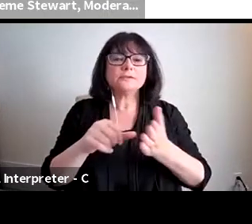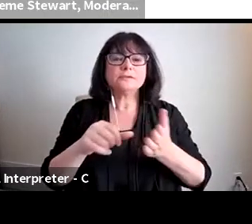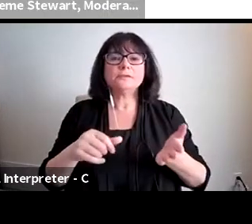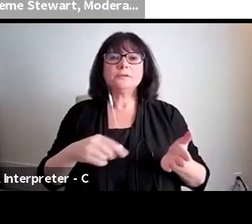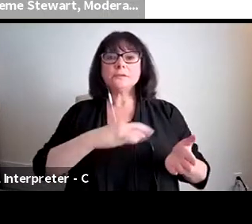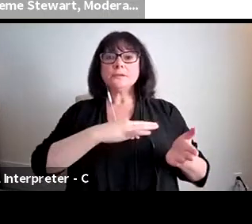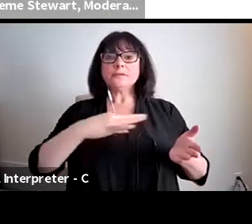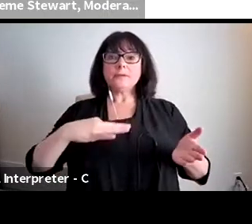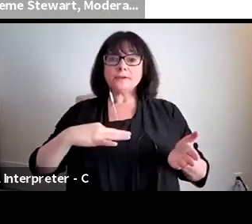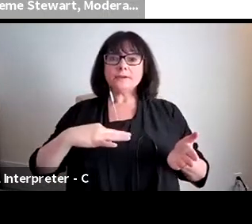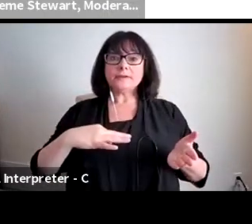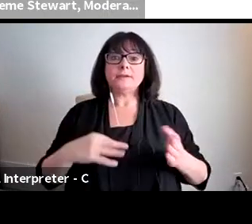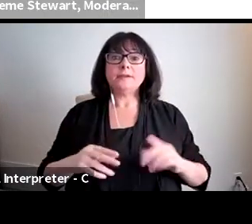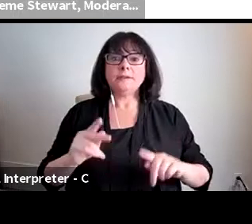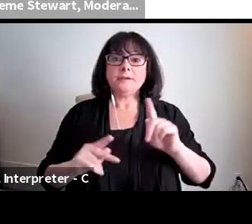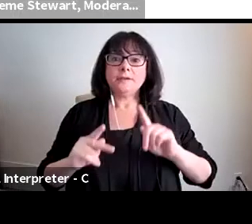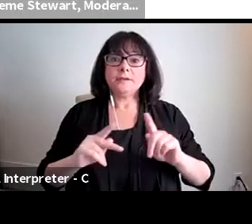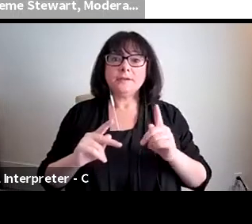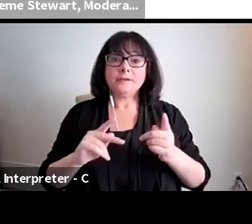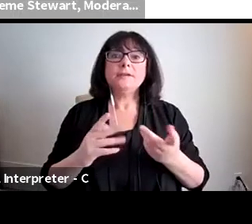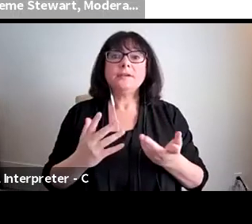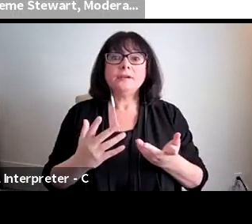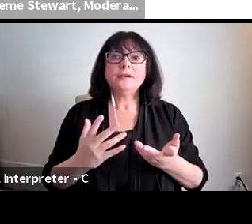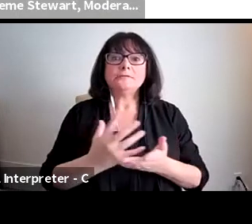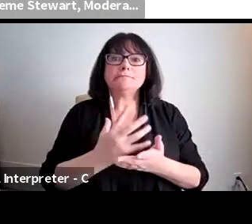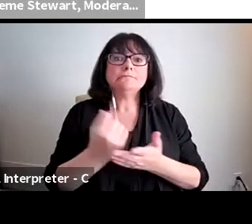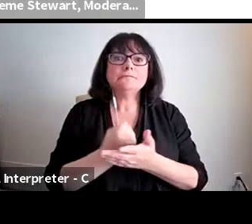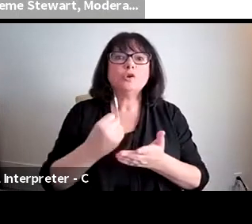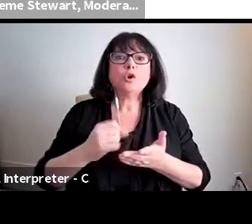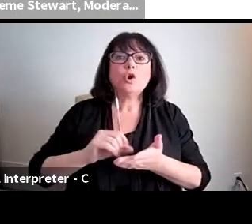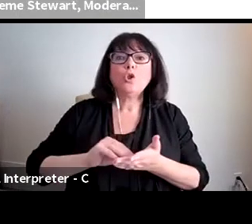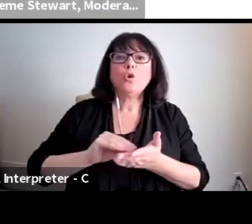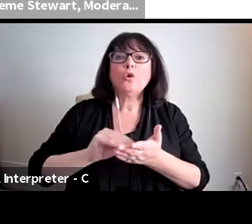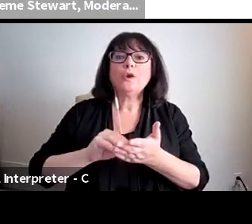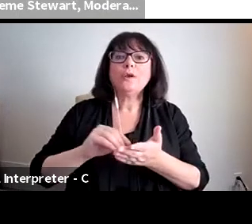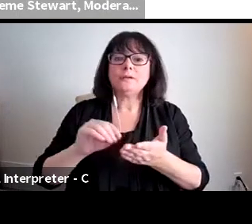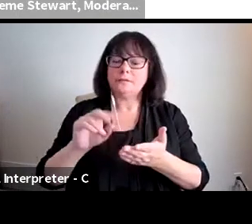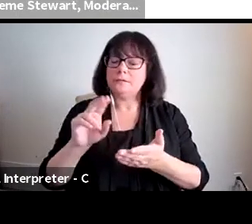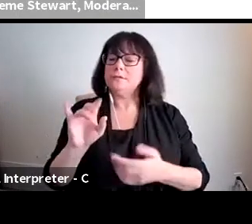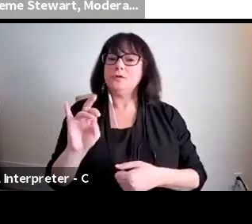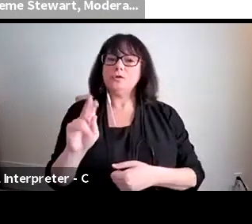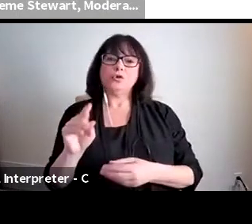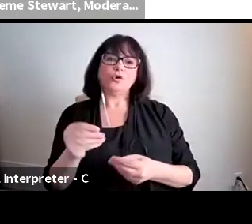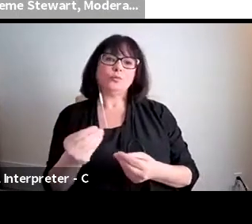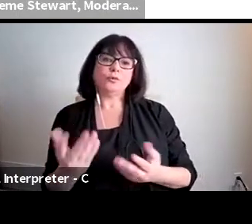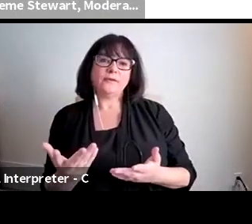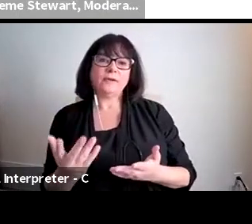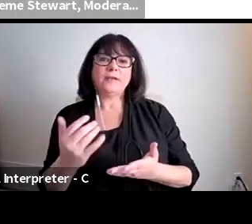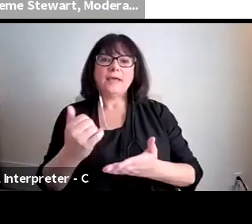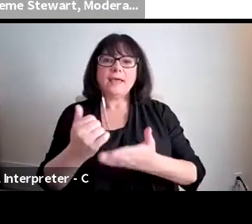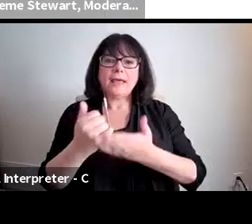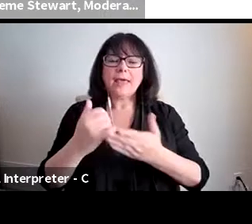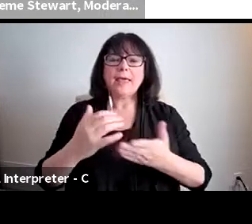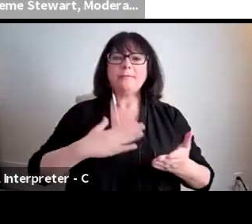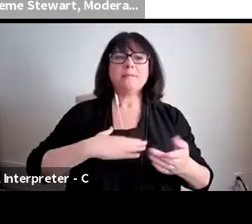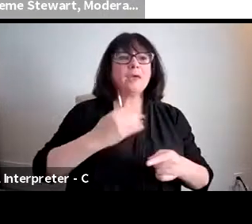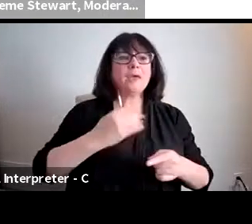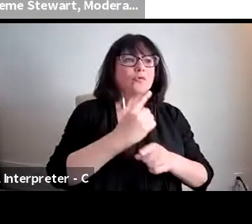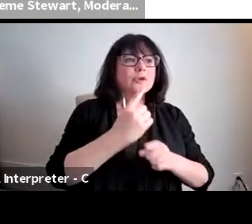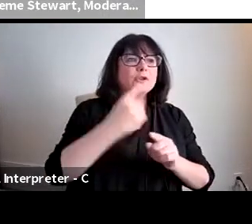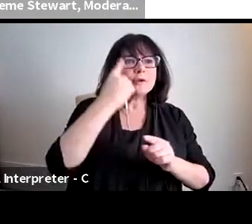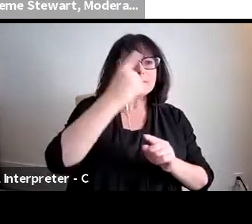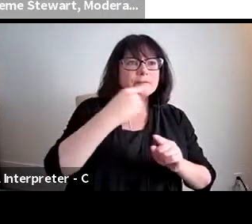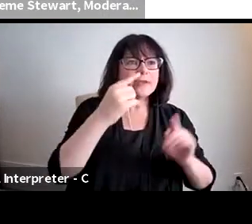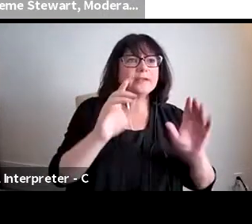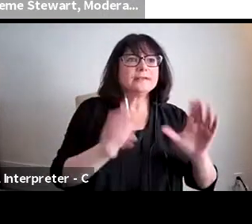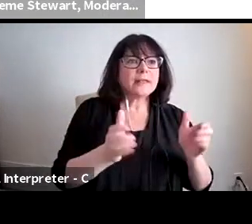the offerings that the university has put on over the summer to help people reconfigure their courses and rethink their teaching